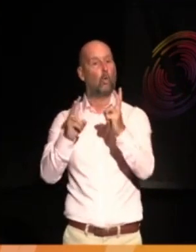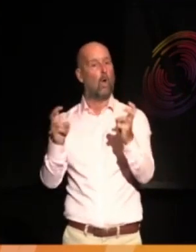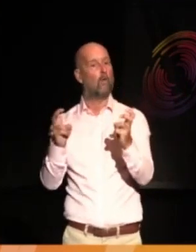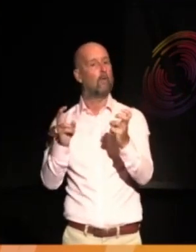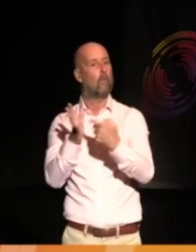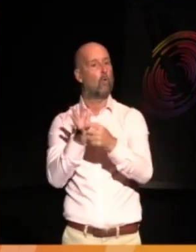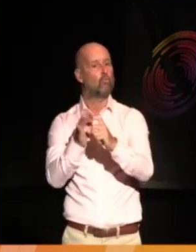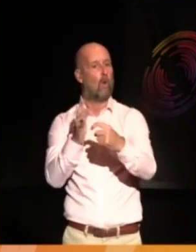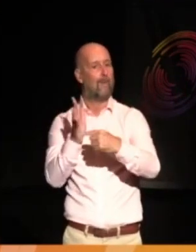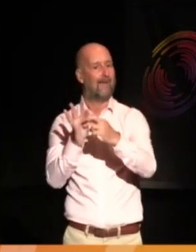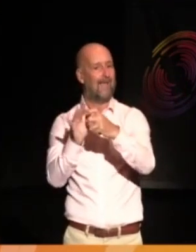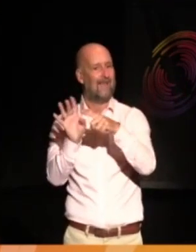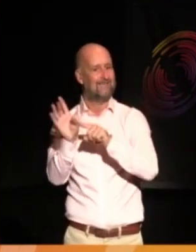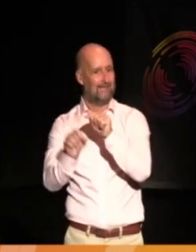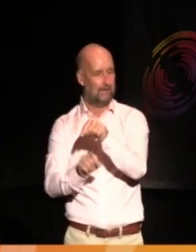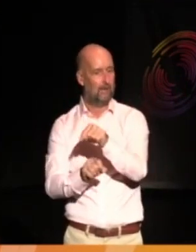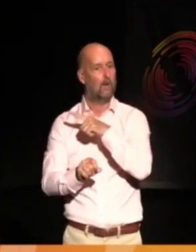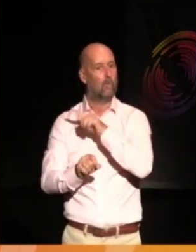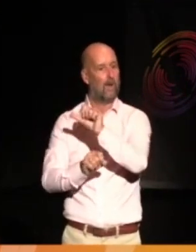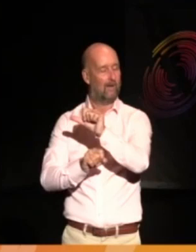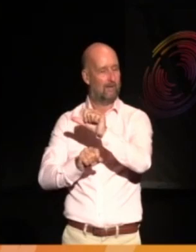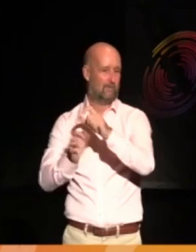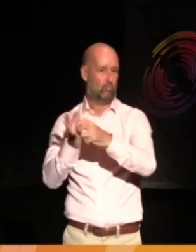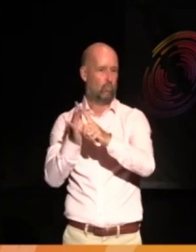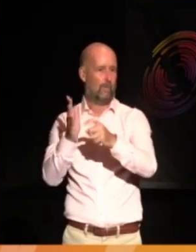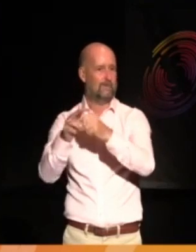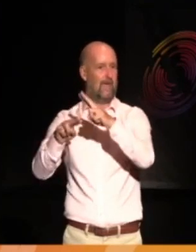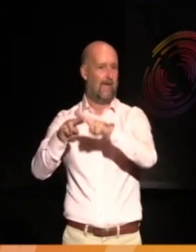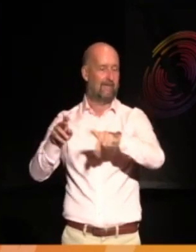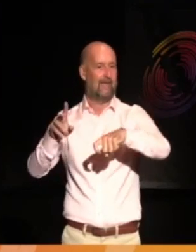this festival stems from the Robert F. Kennedy Foundation.